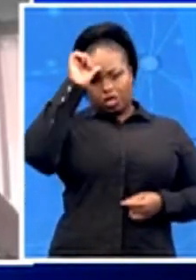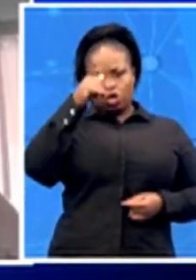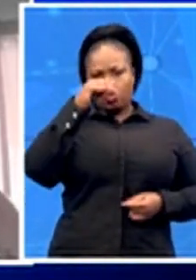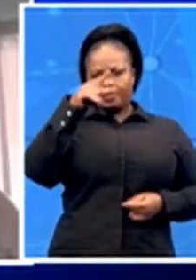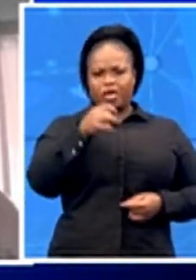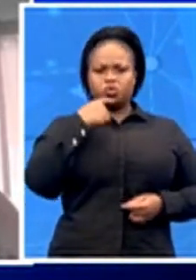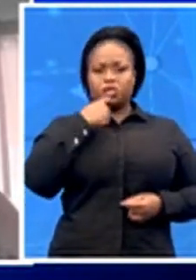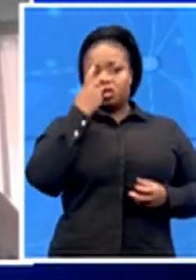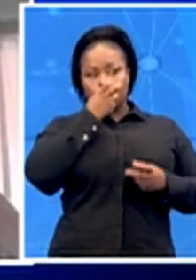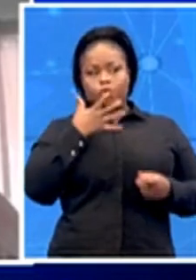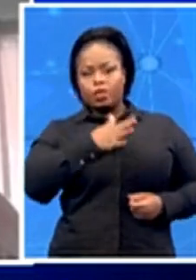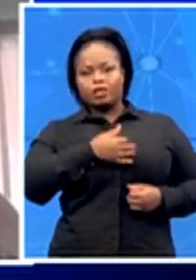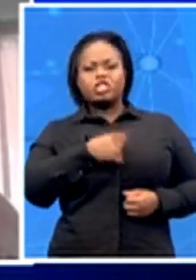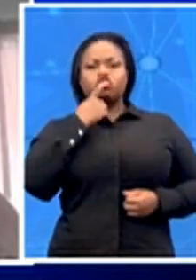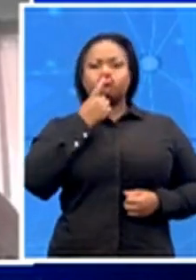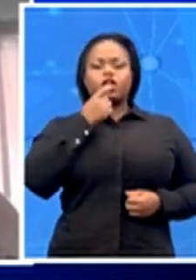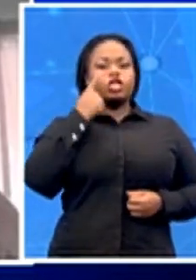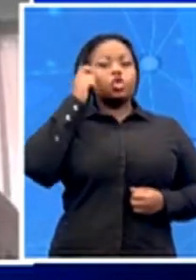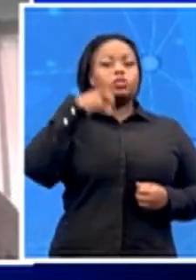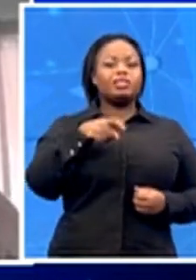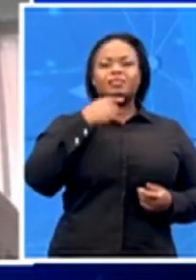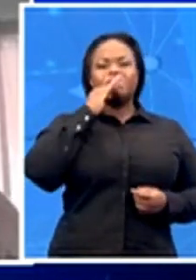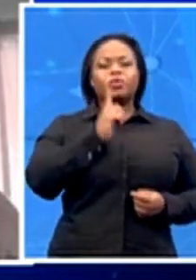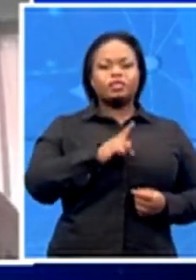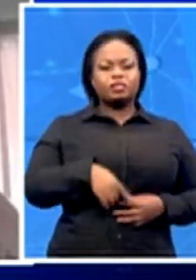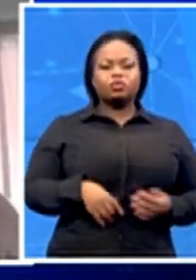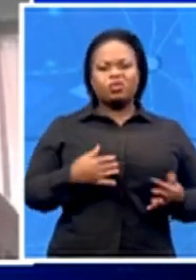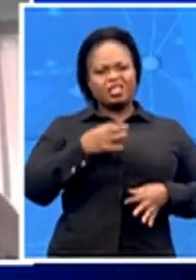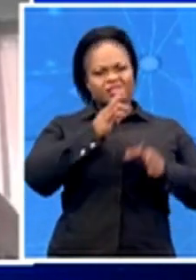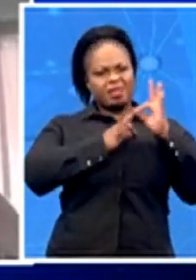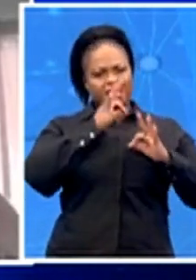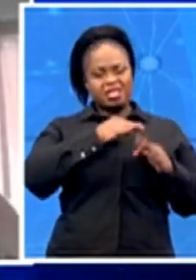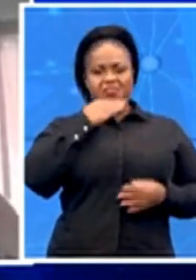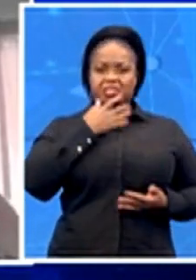notice, Sindisiwe, in layman's terms? Is it in effect an arrest warrant?